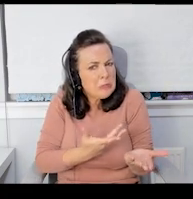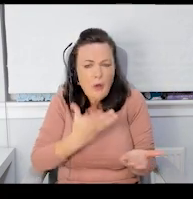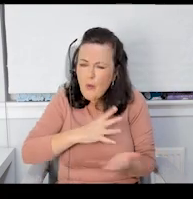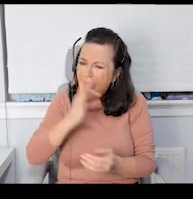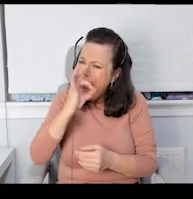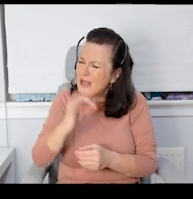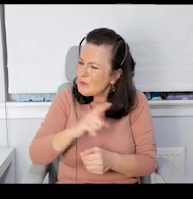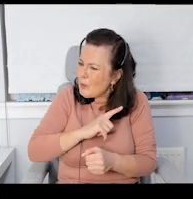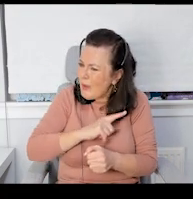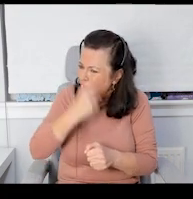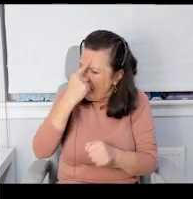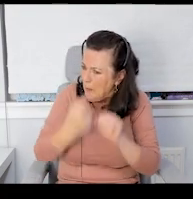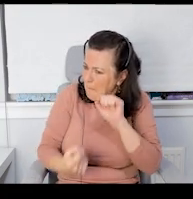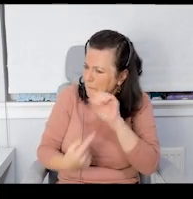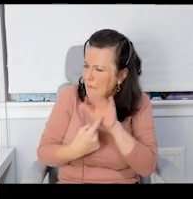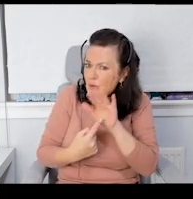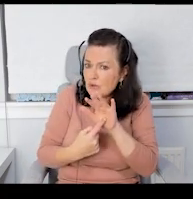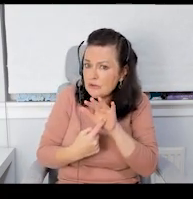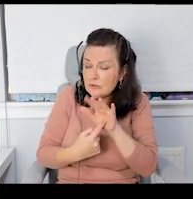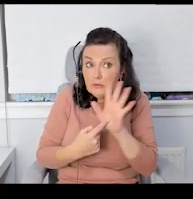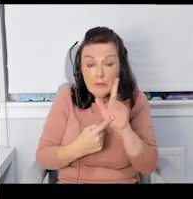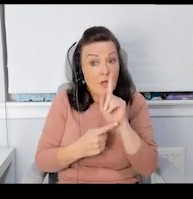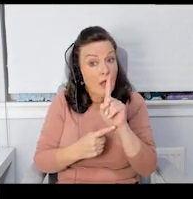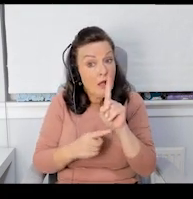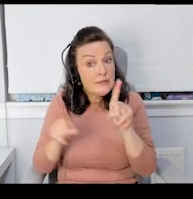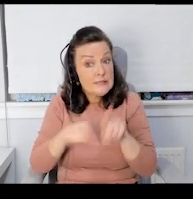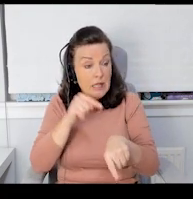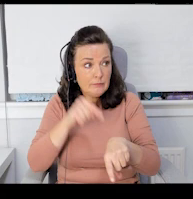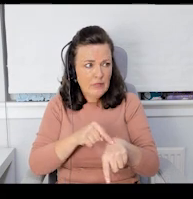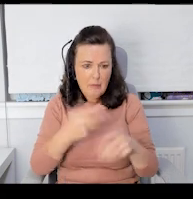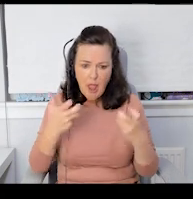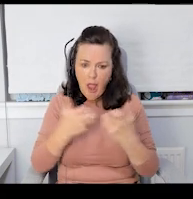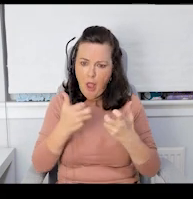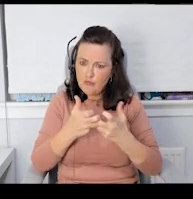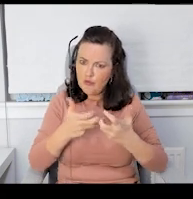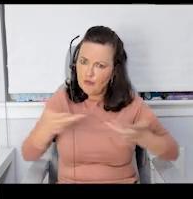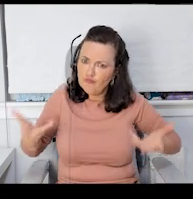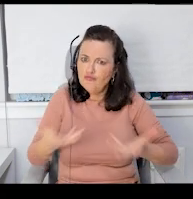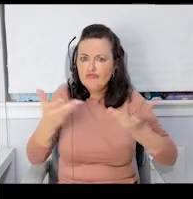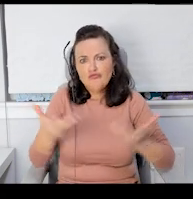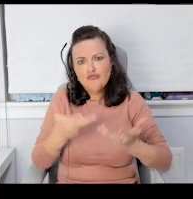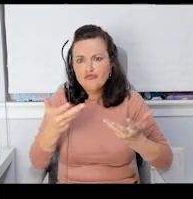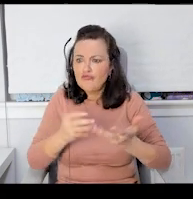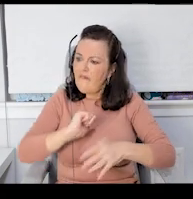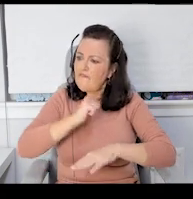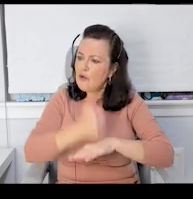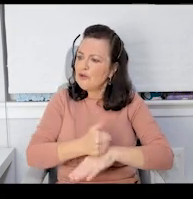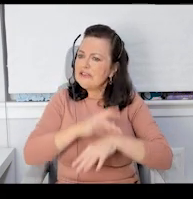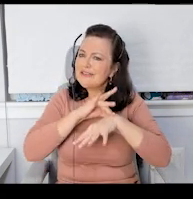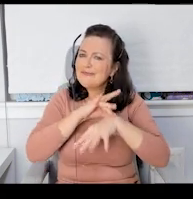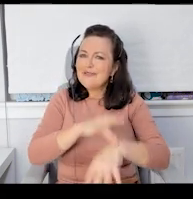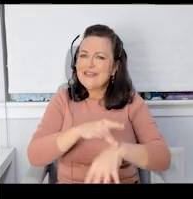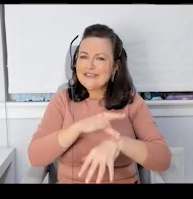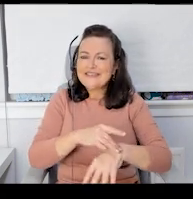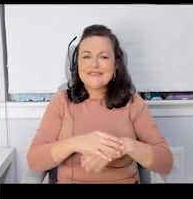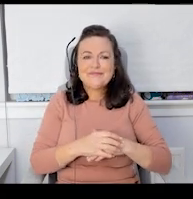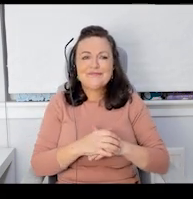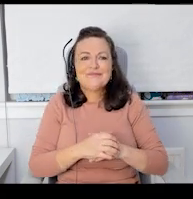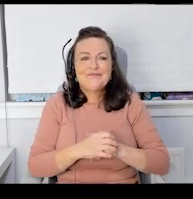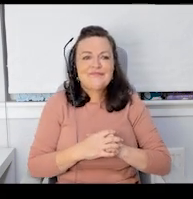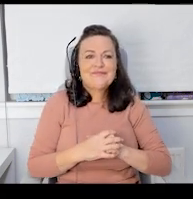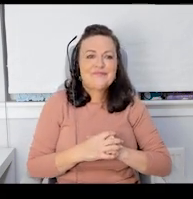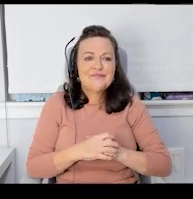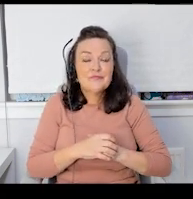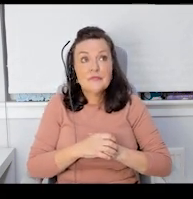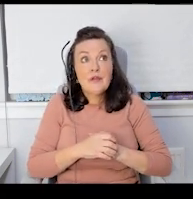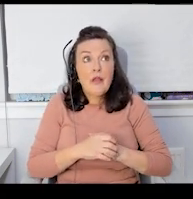why work-based learning is important in your school curriculum and how you embedded foundation apprenticeships? Hi, good afternoon.